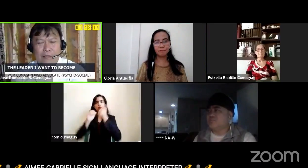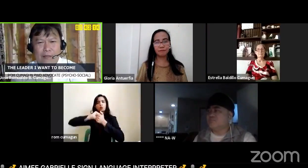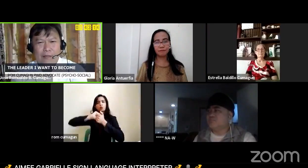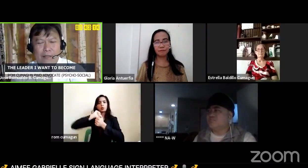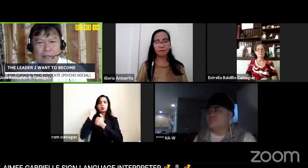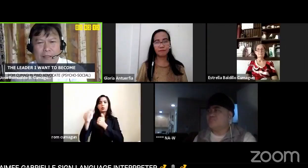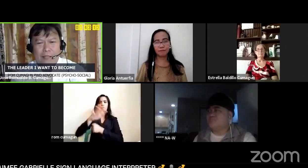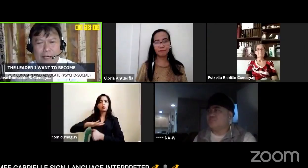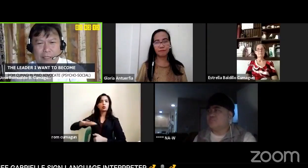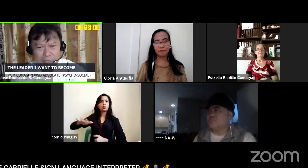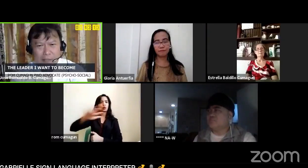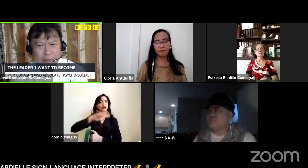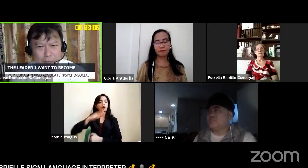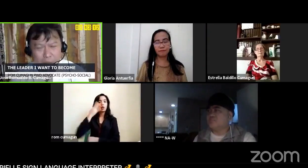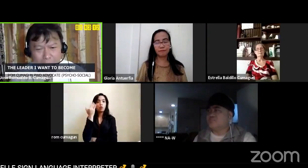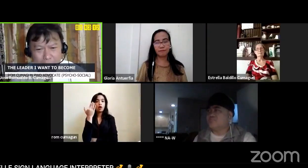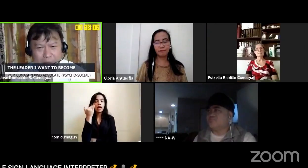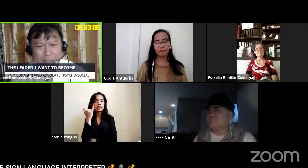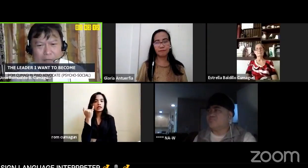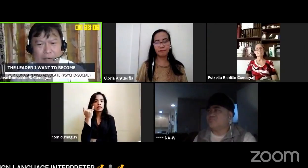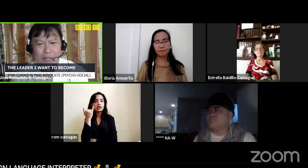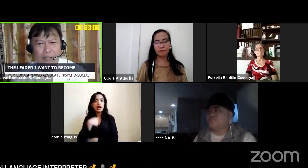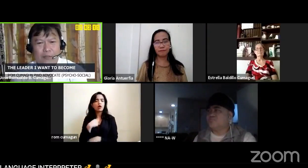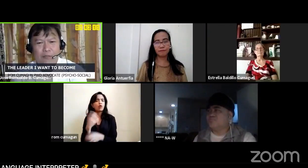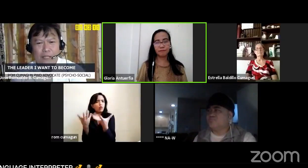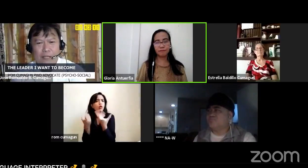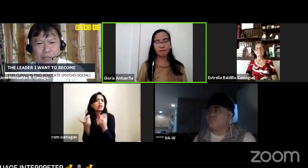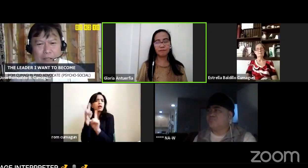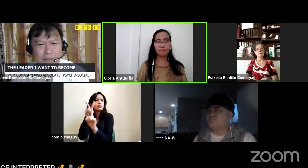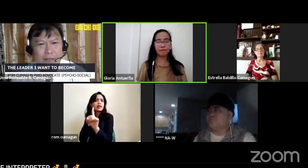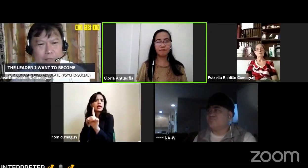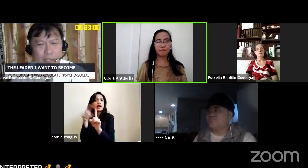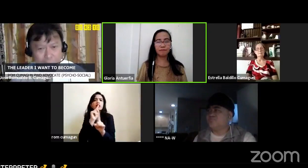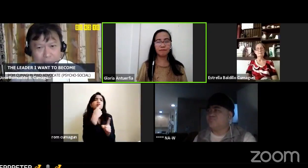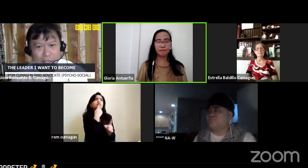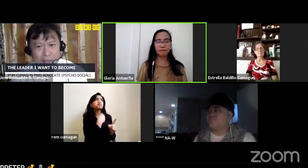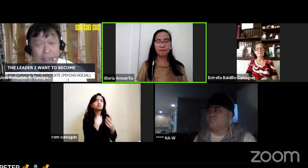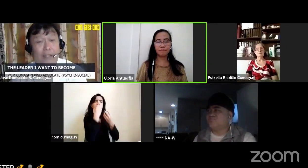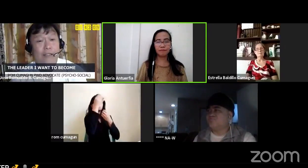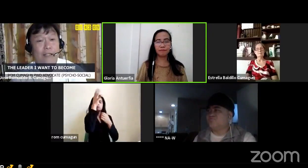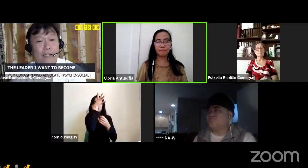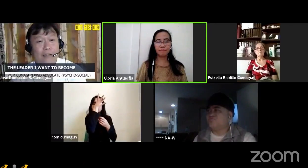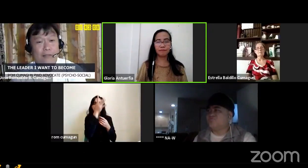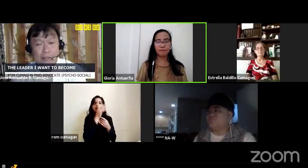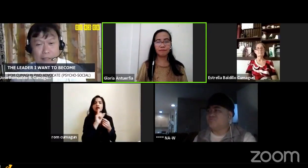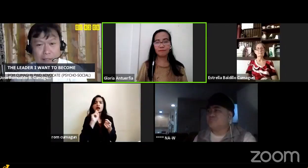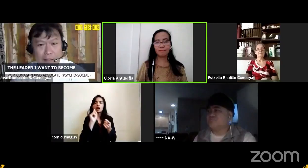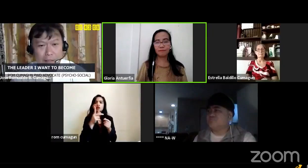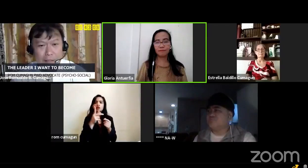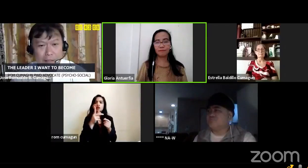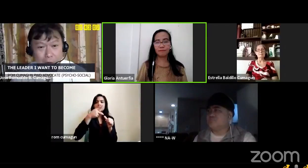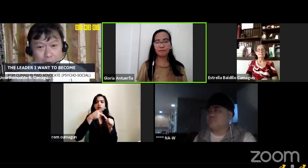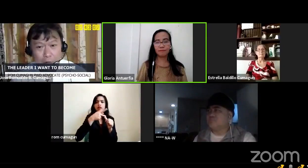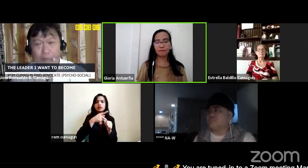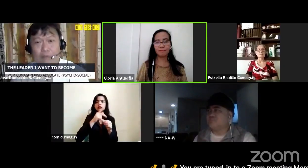because I wanted to apply what my father told me about prioritizing the